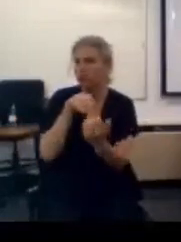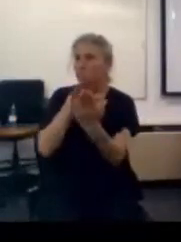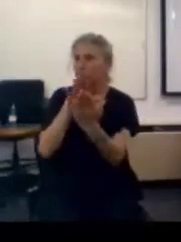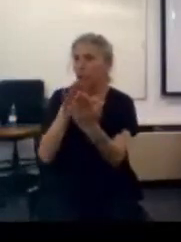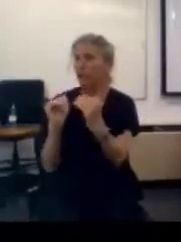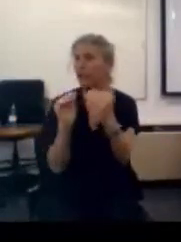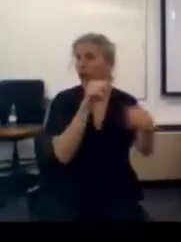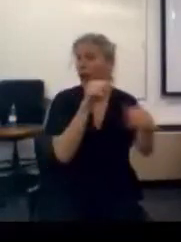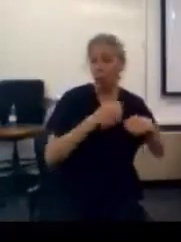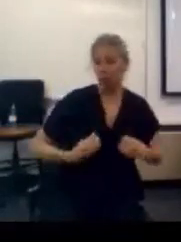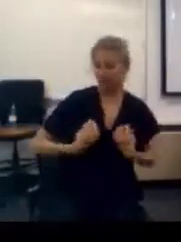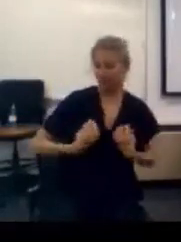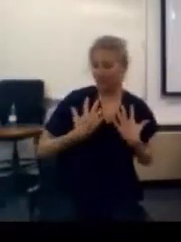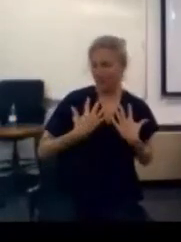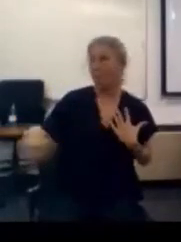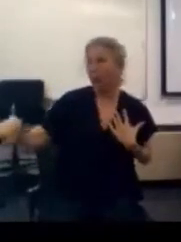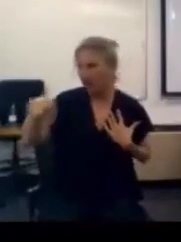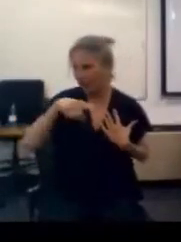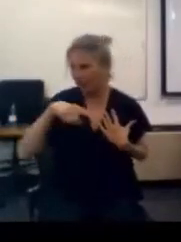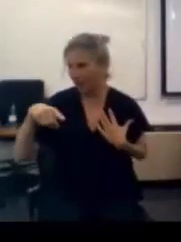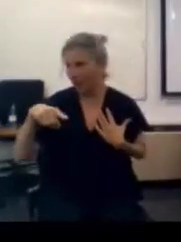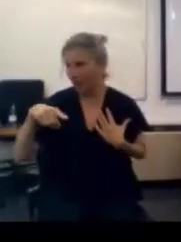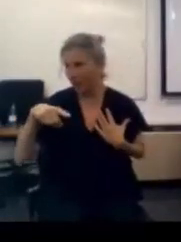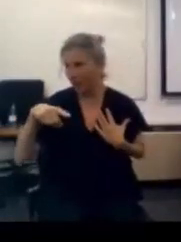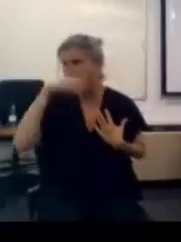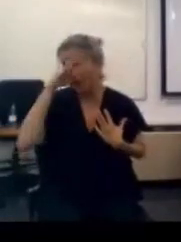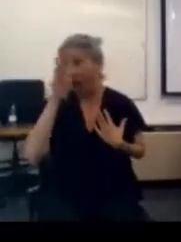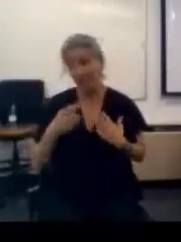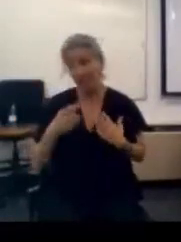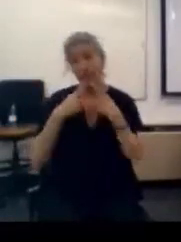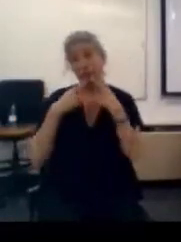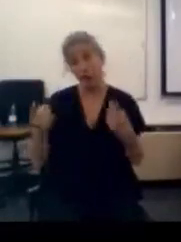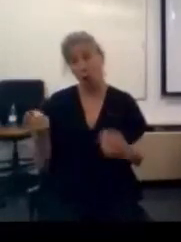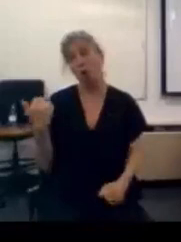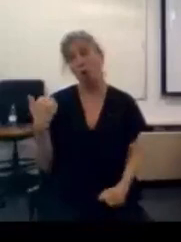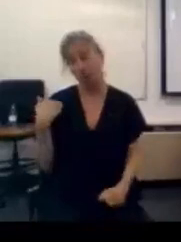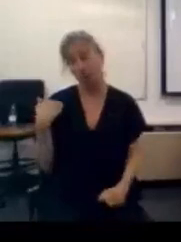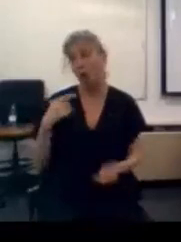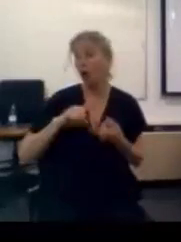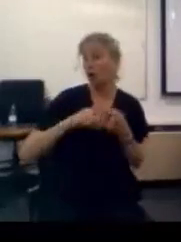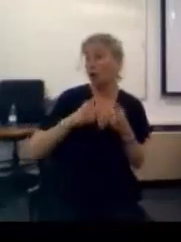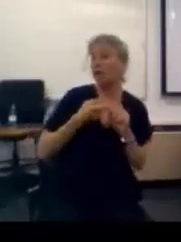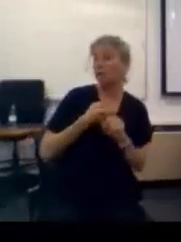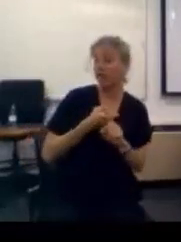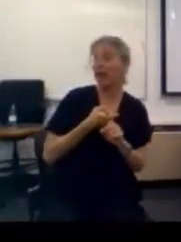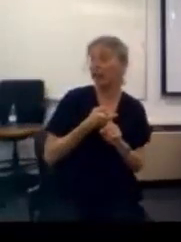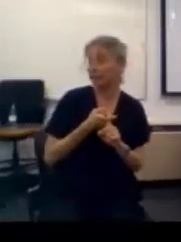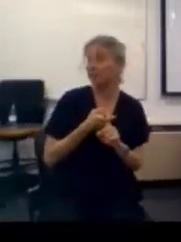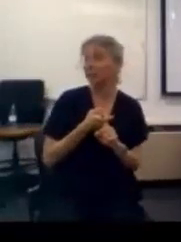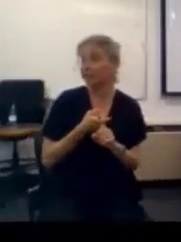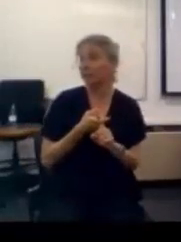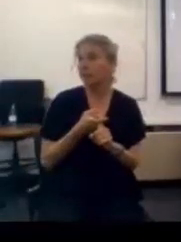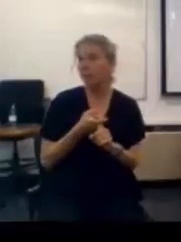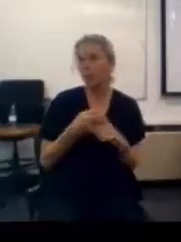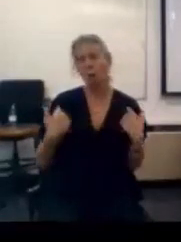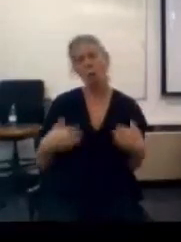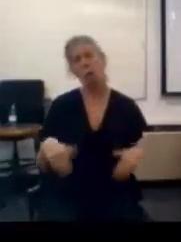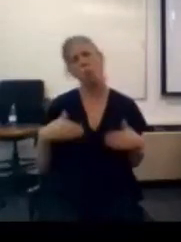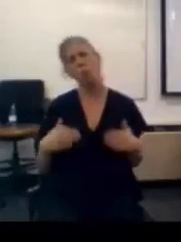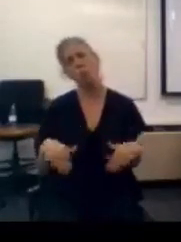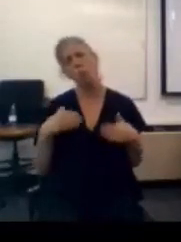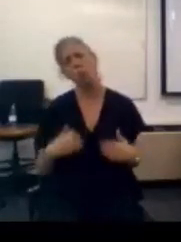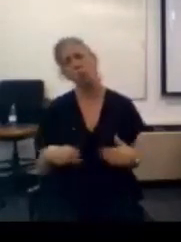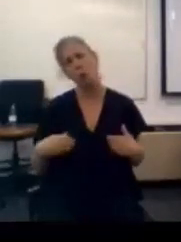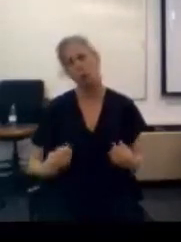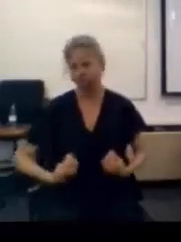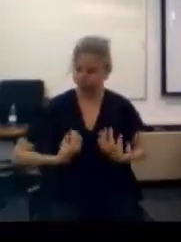some of my strategies that I hope inspire. I've never shared some of these, but my friend here